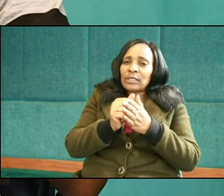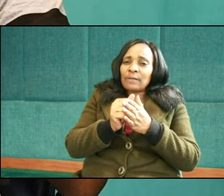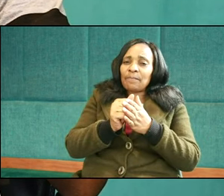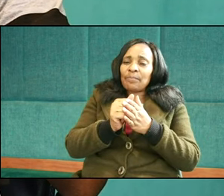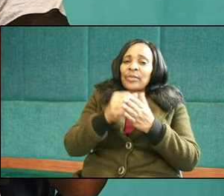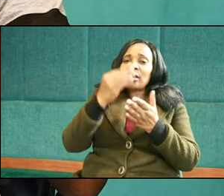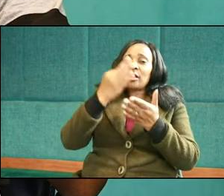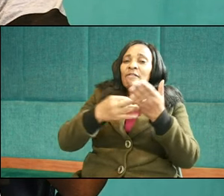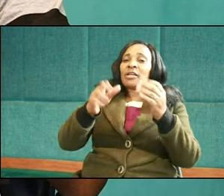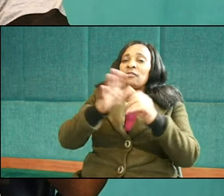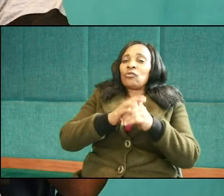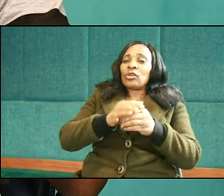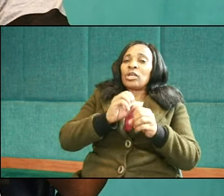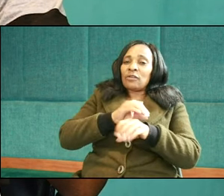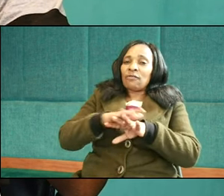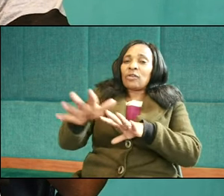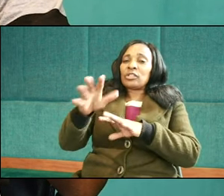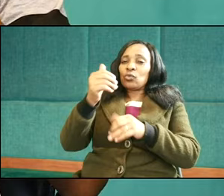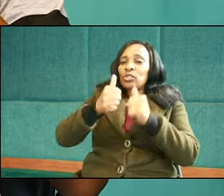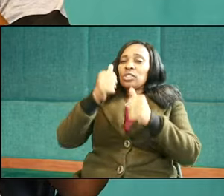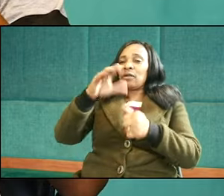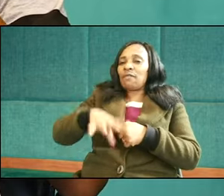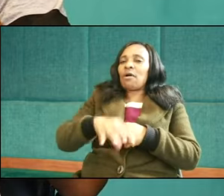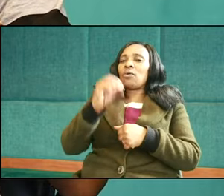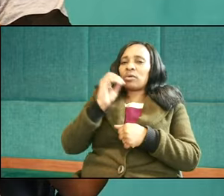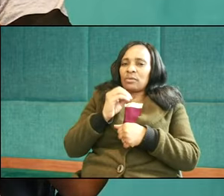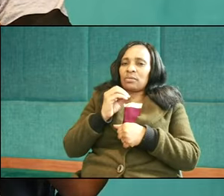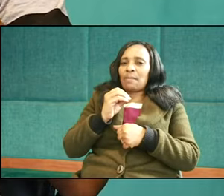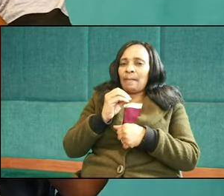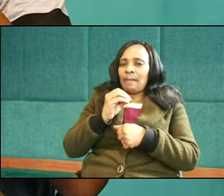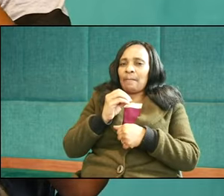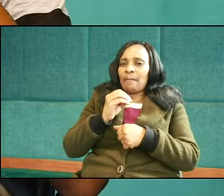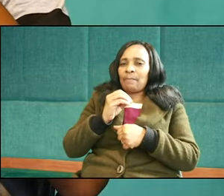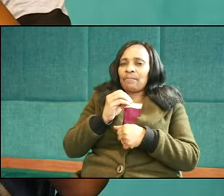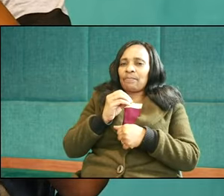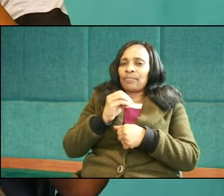baleful influence of his wrong deeds.